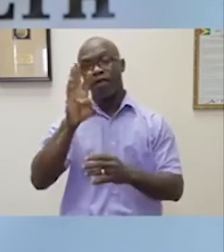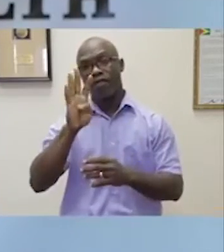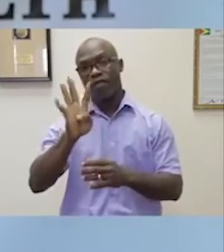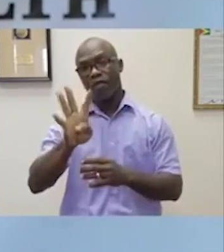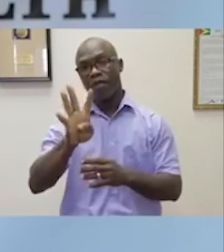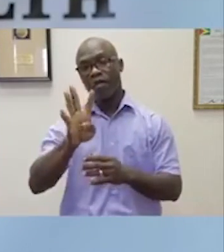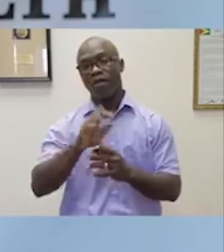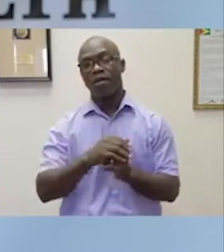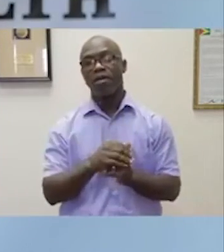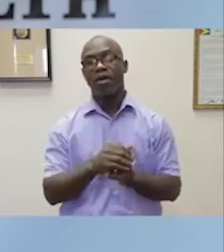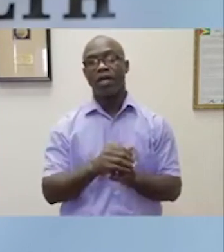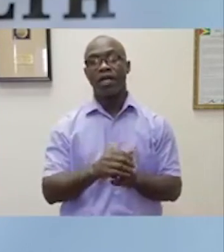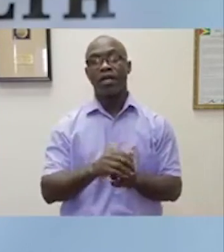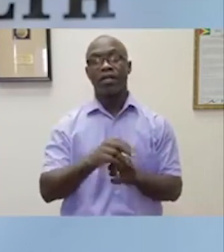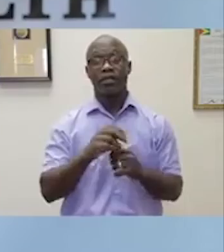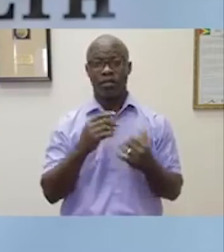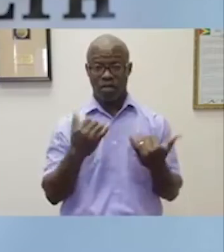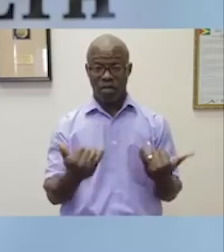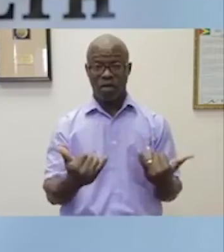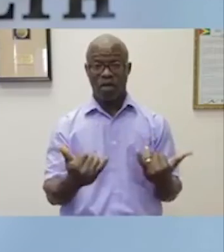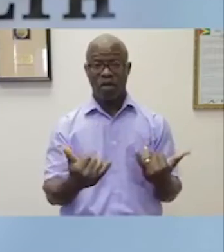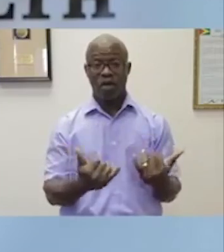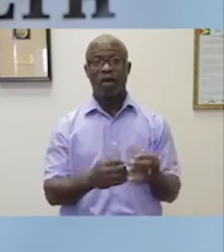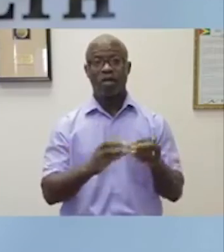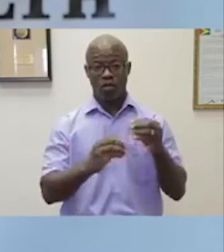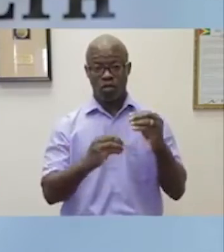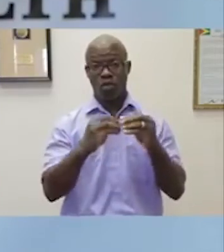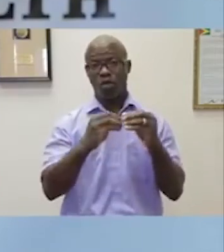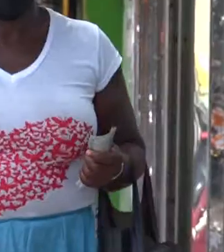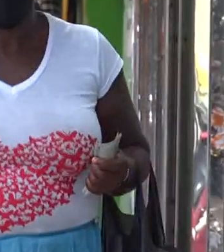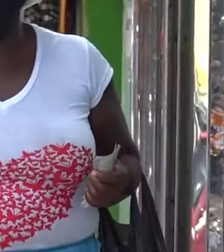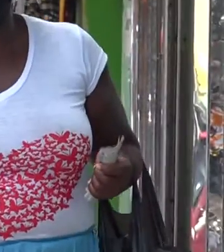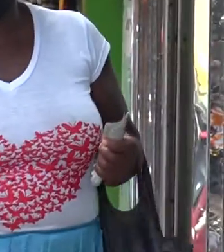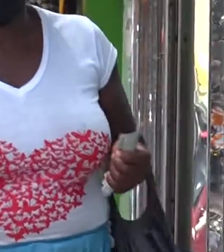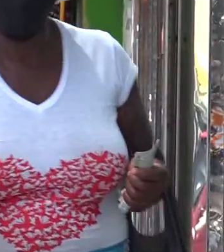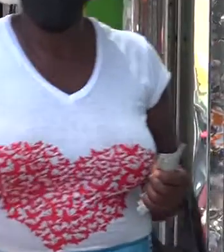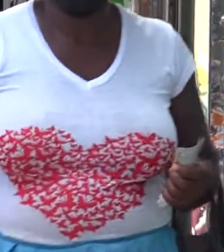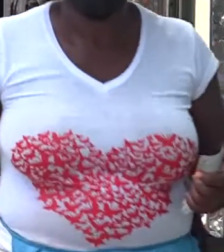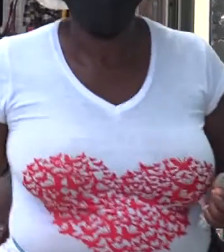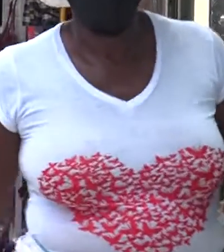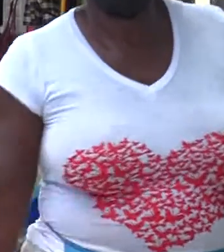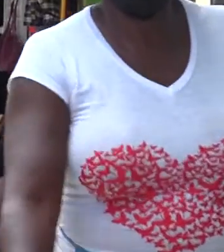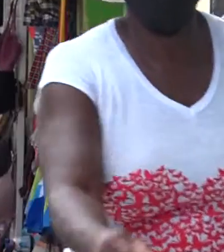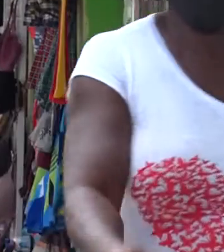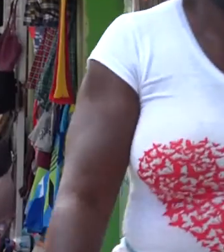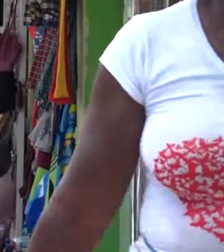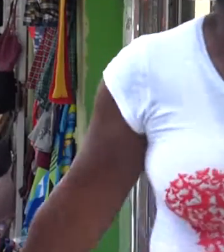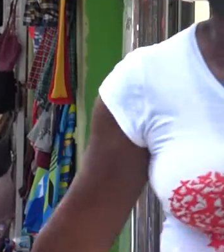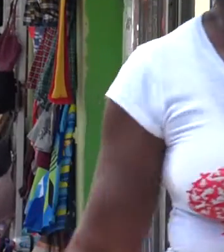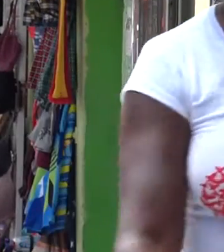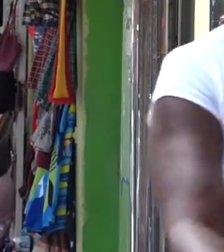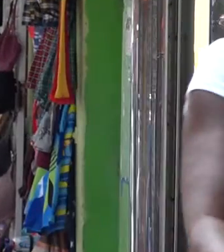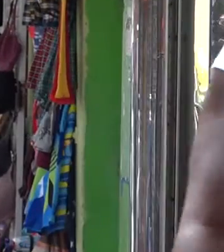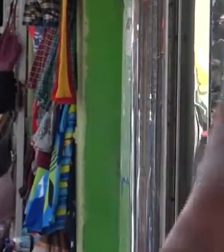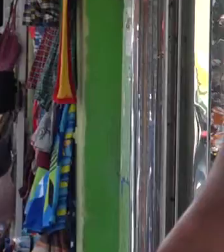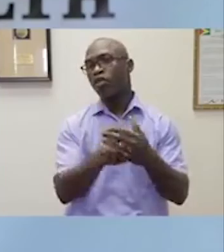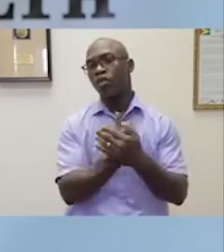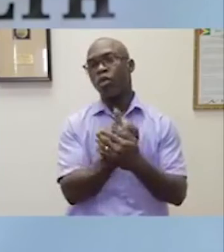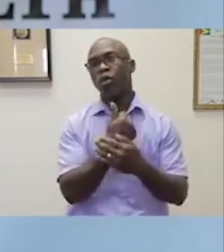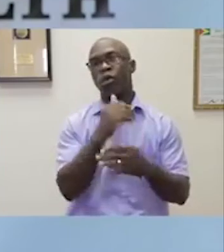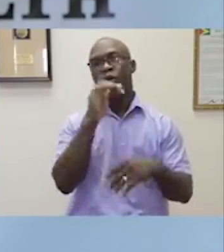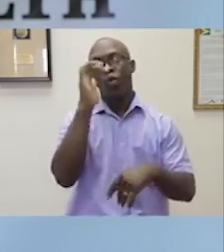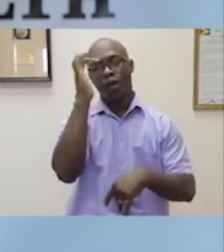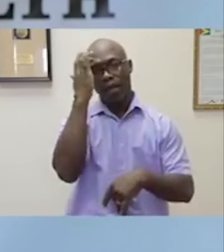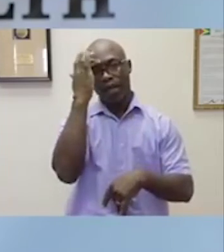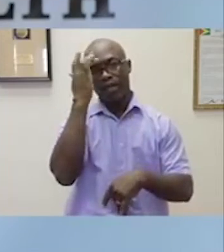Temika Hamilton, during Monday's COVID-19 update, made renewed calls for Guyanese to remain alert as the country is still at risk.